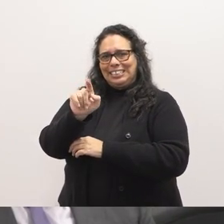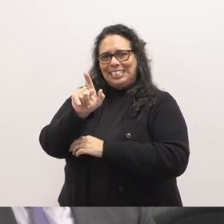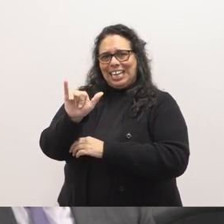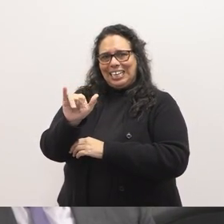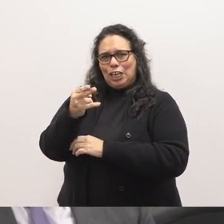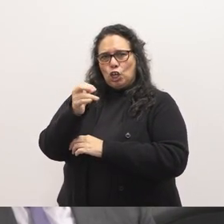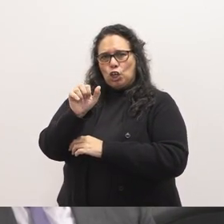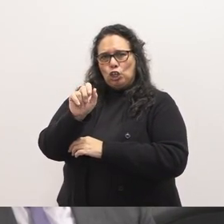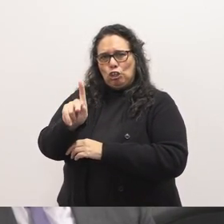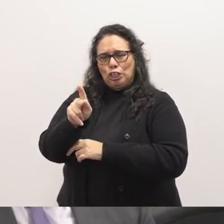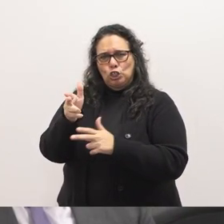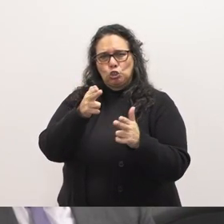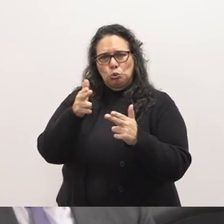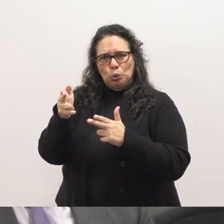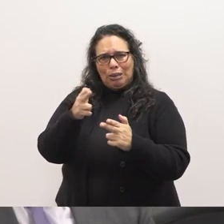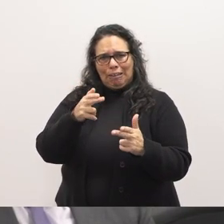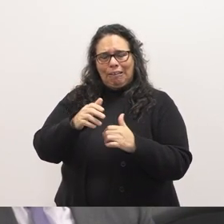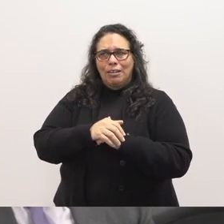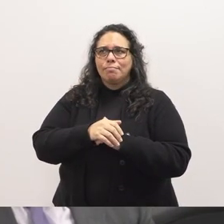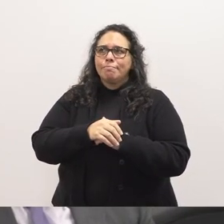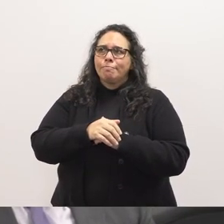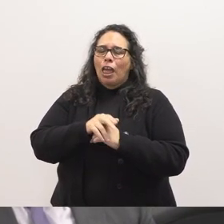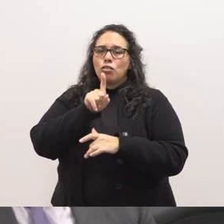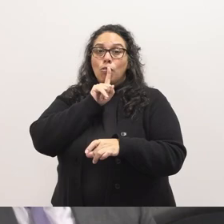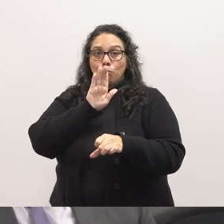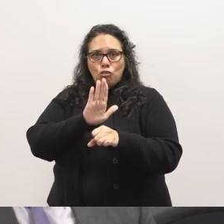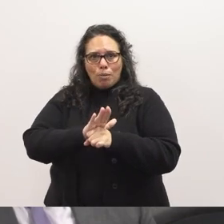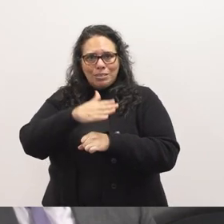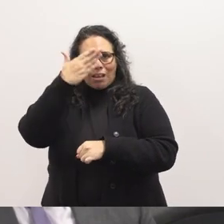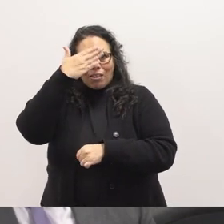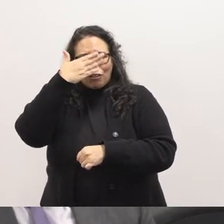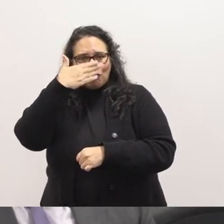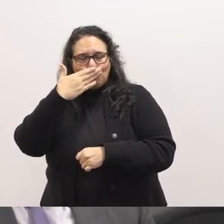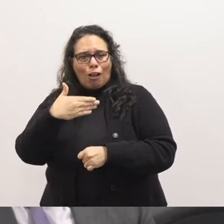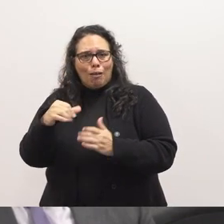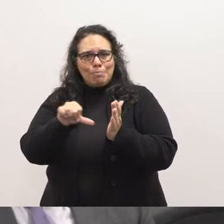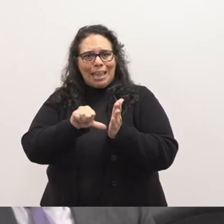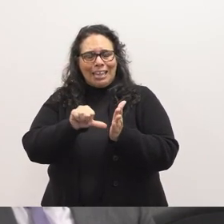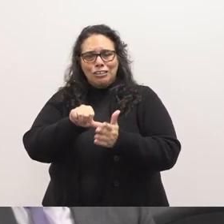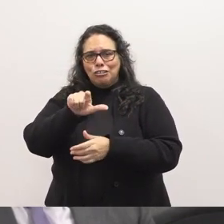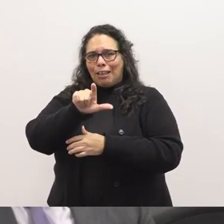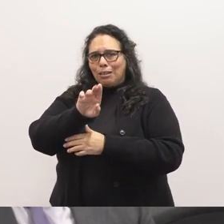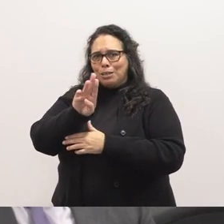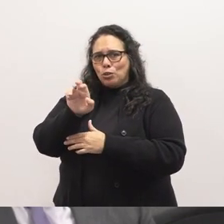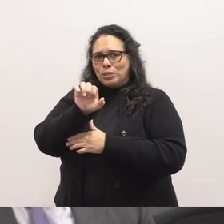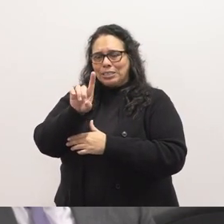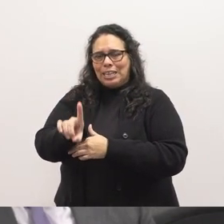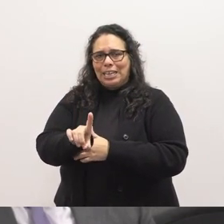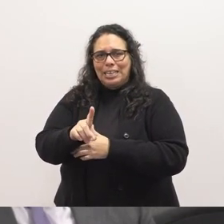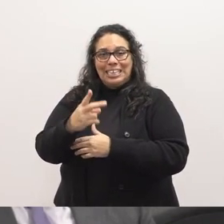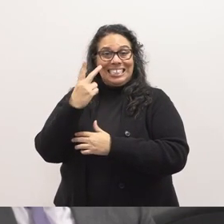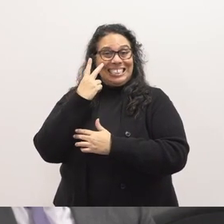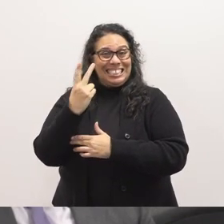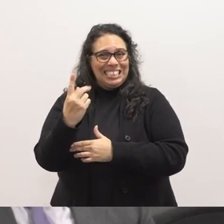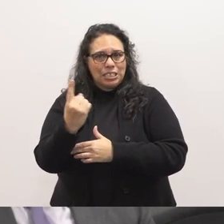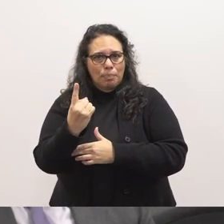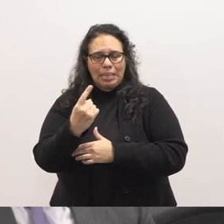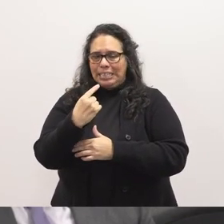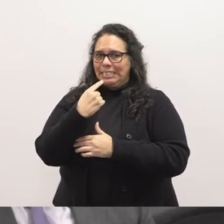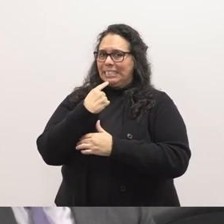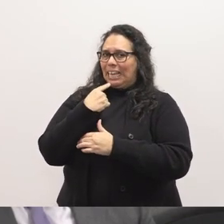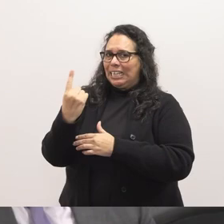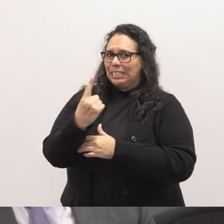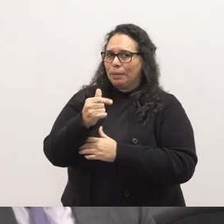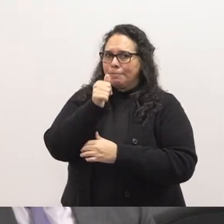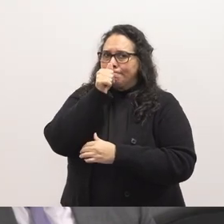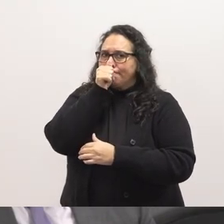Hook Promise link is on the LBUSD website front page. Thank you for that. For promoting safety through See Something, Say Something, anonymous